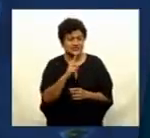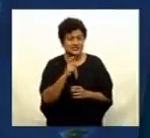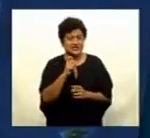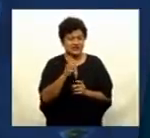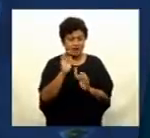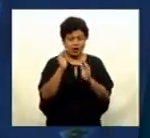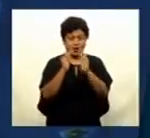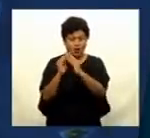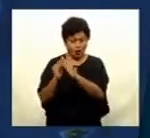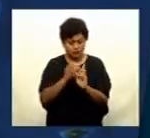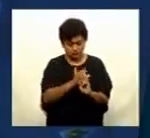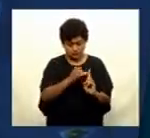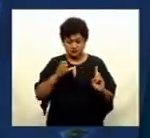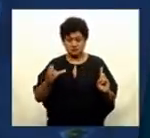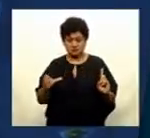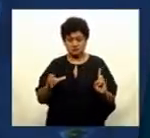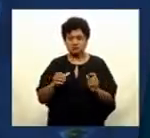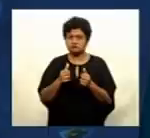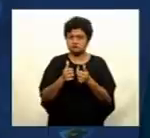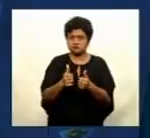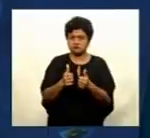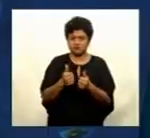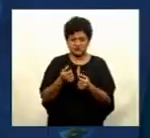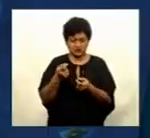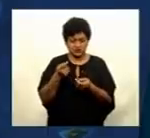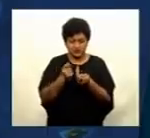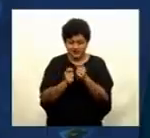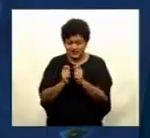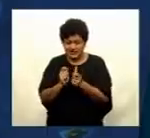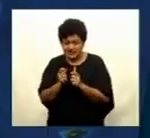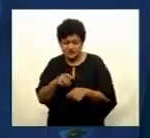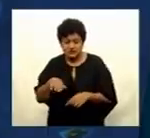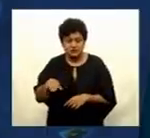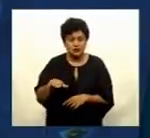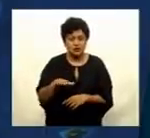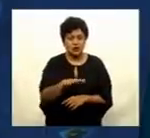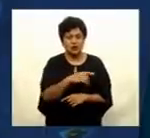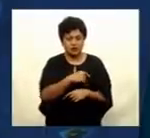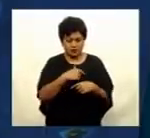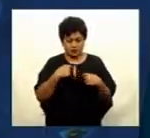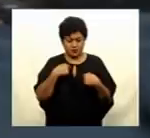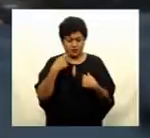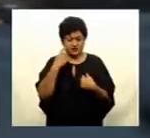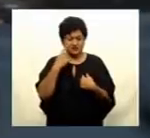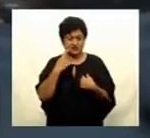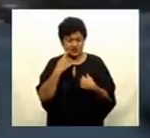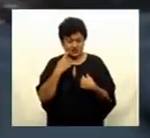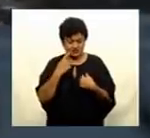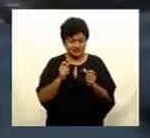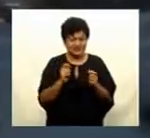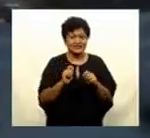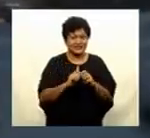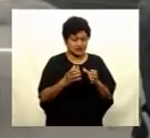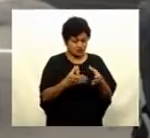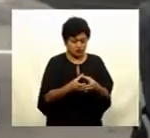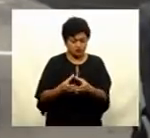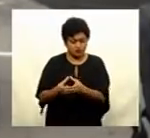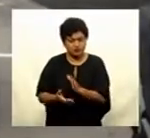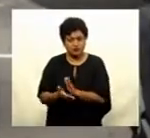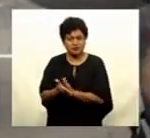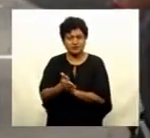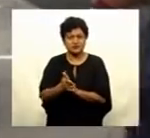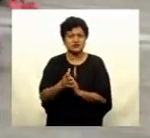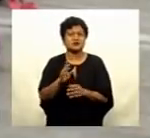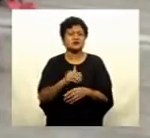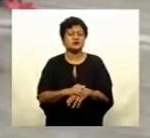cases. Having said that, we are digging deep into our manpower. Up ahead, domestic